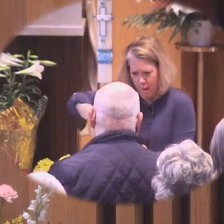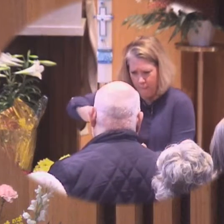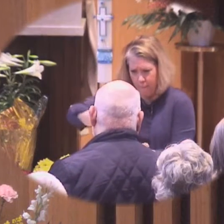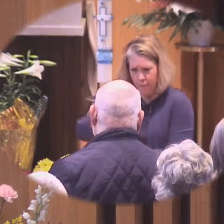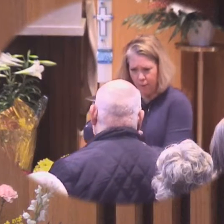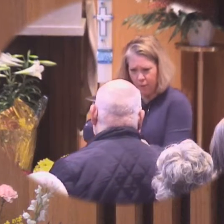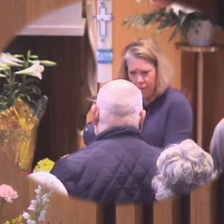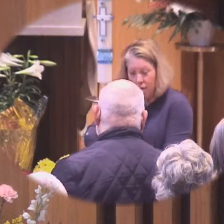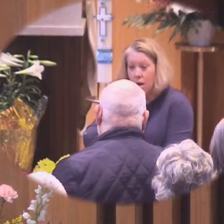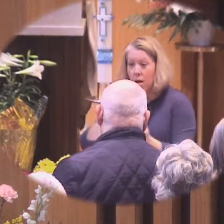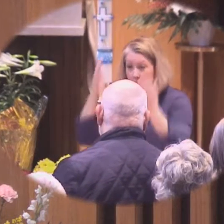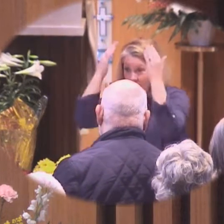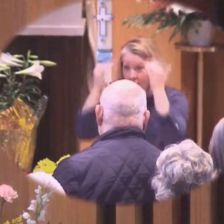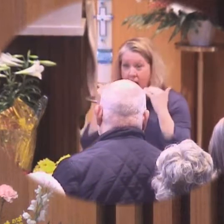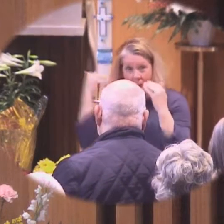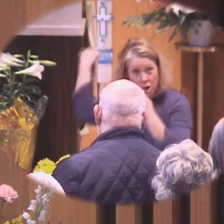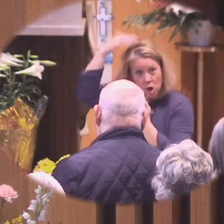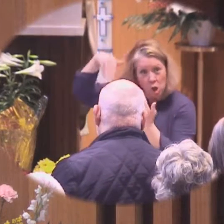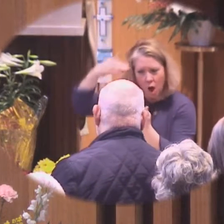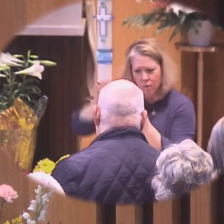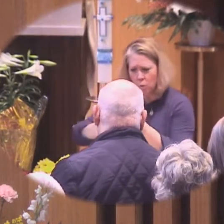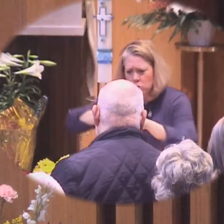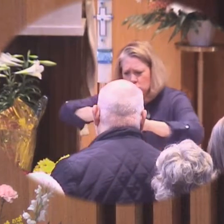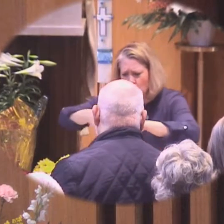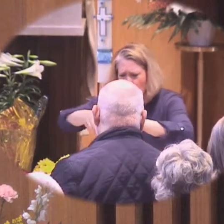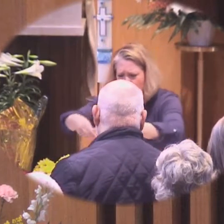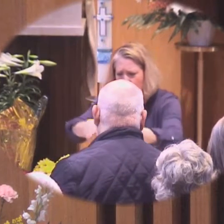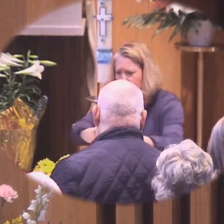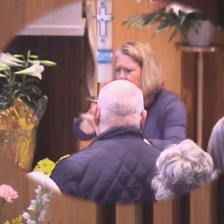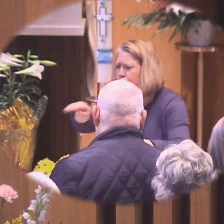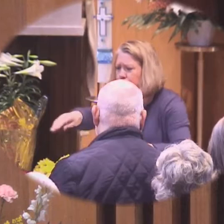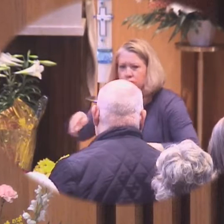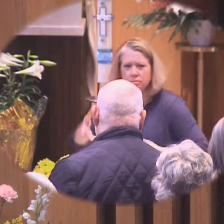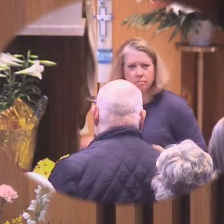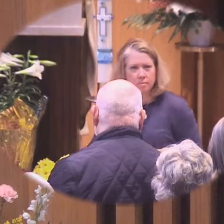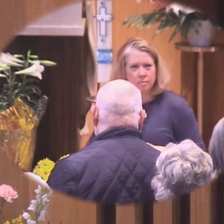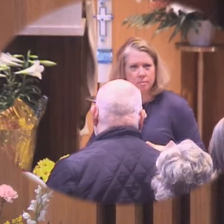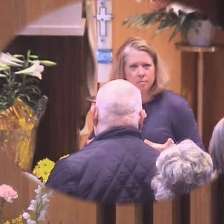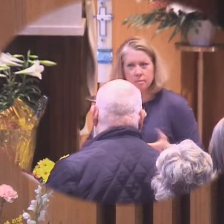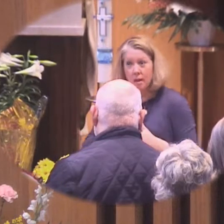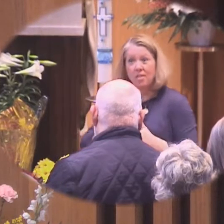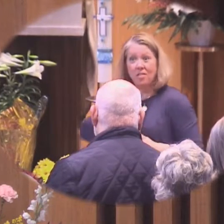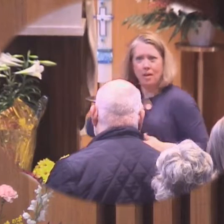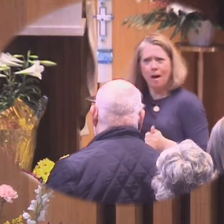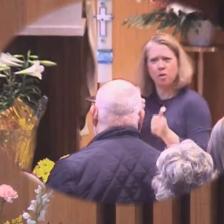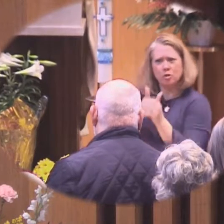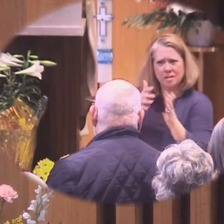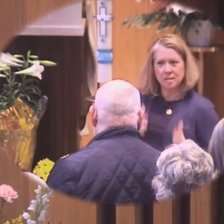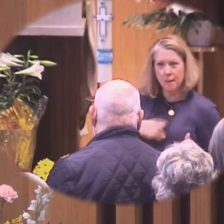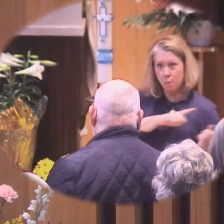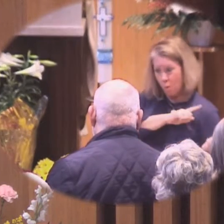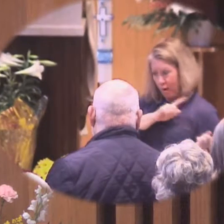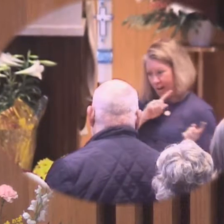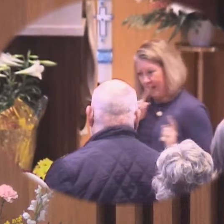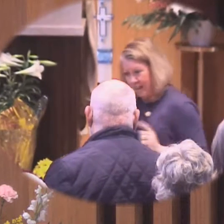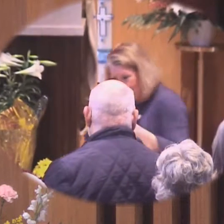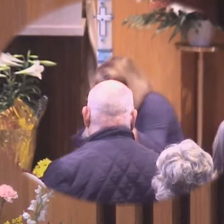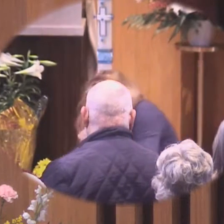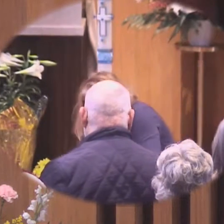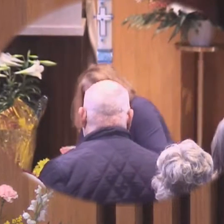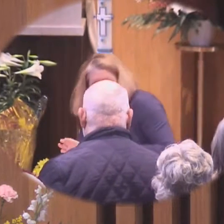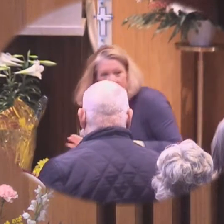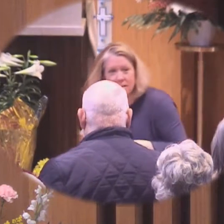separate place. Then the other disciple also went in, the one who had arrived at the tomb first, and